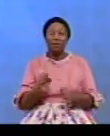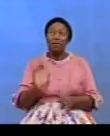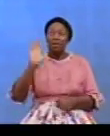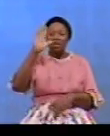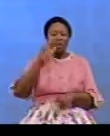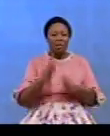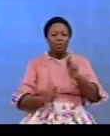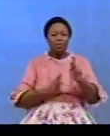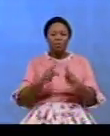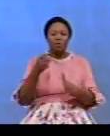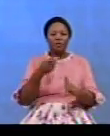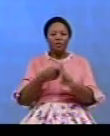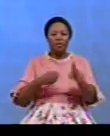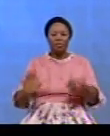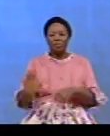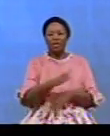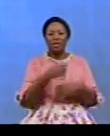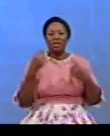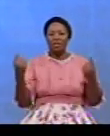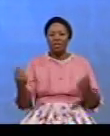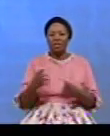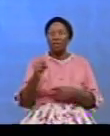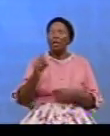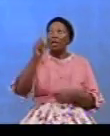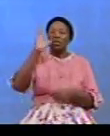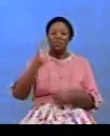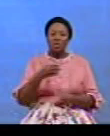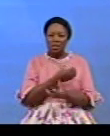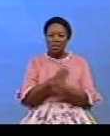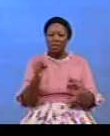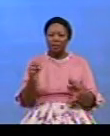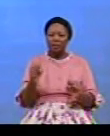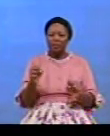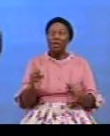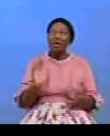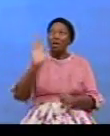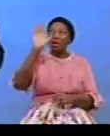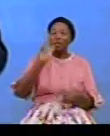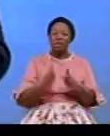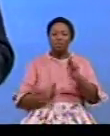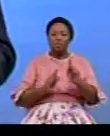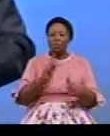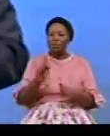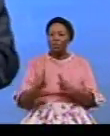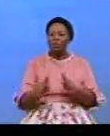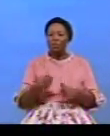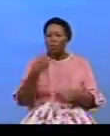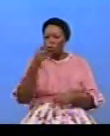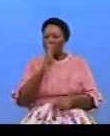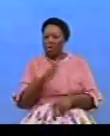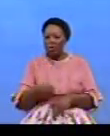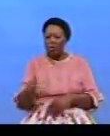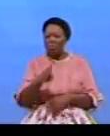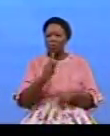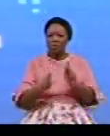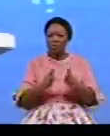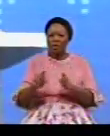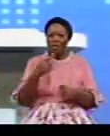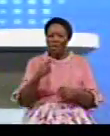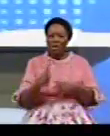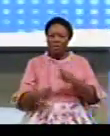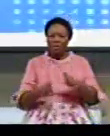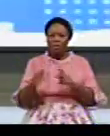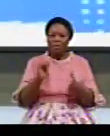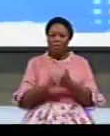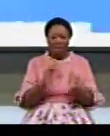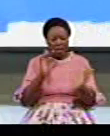Redeemer, it's revealed to you tonight. And you say, Lord, I need joy. Make me to hear joy